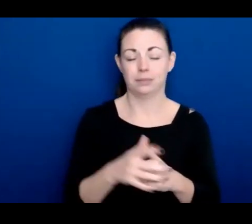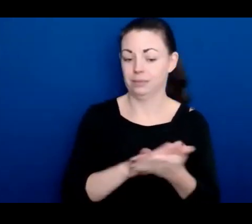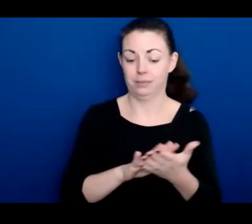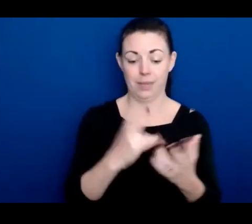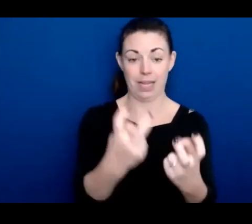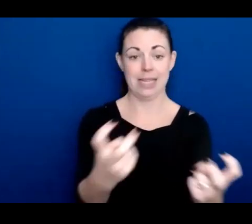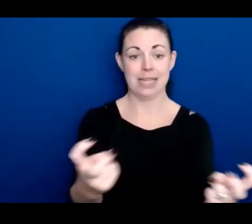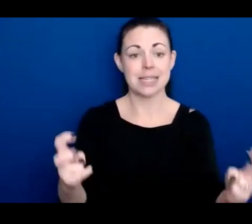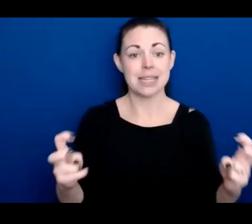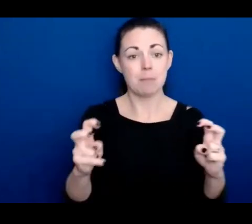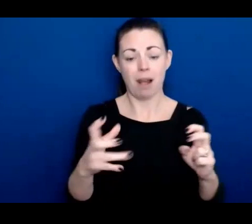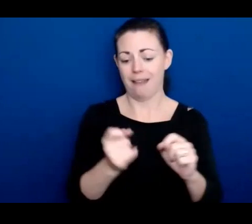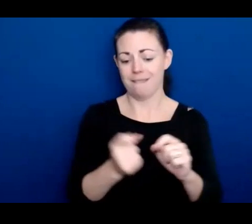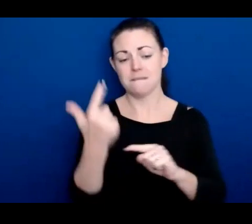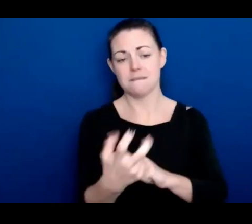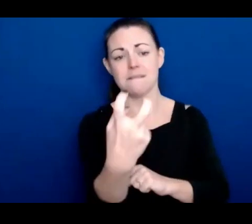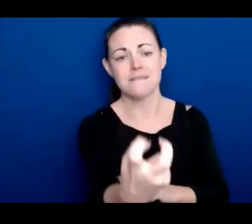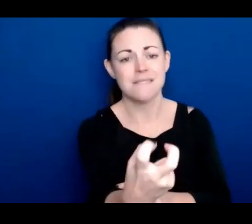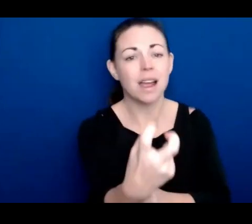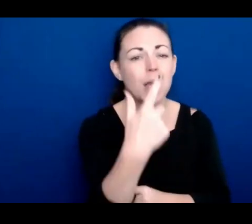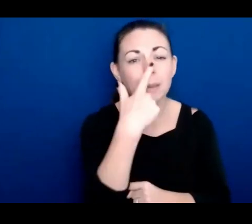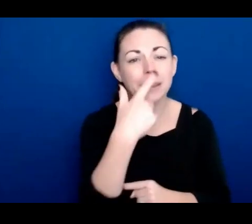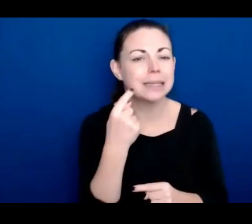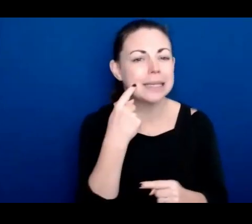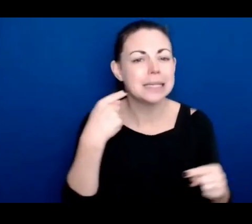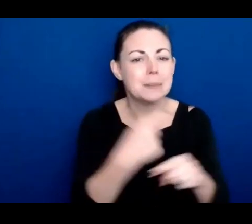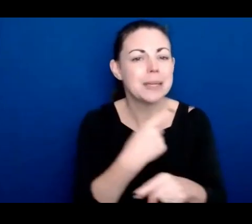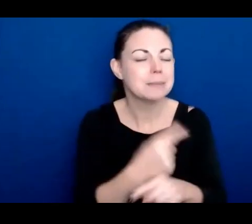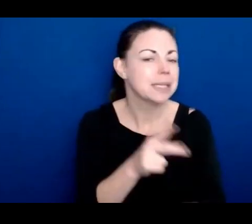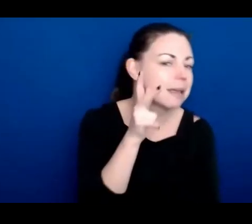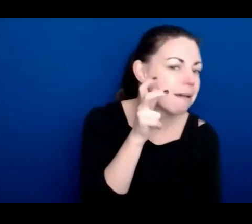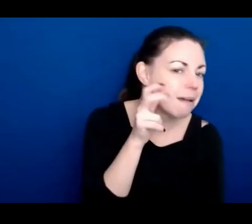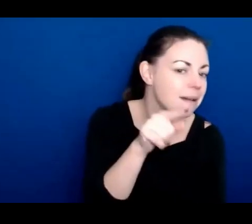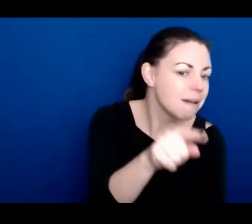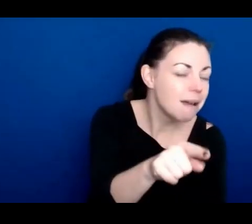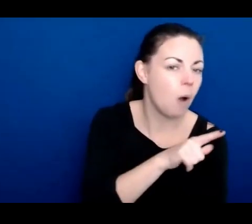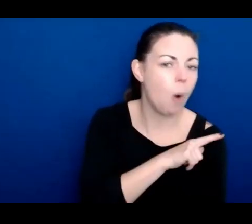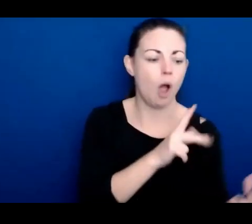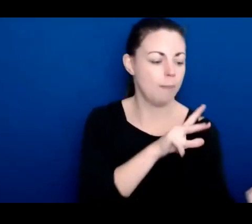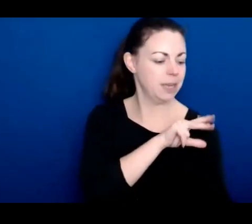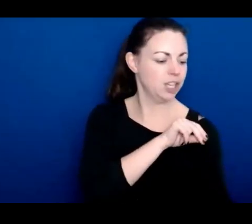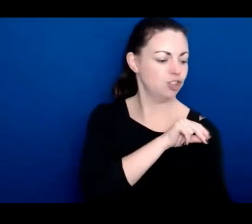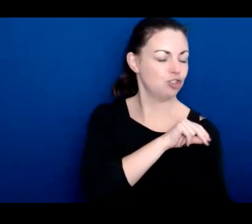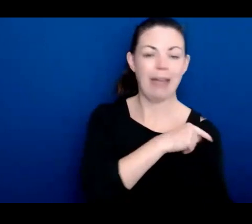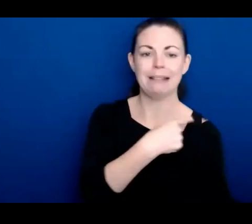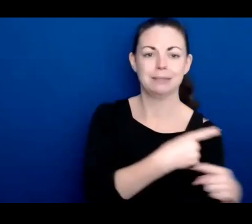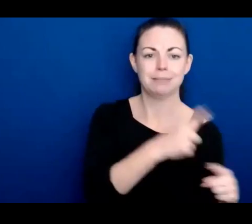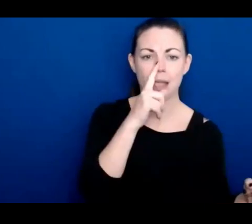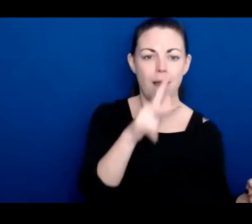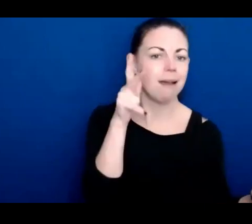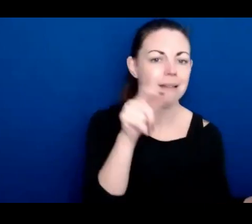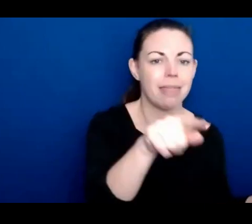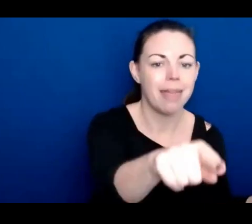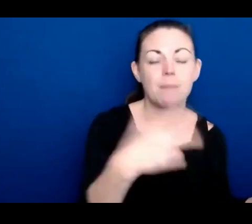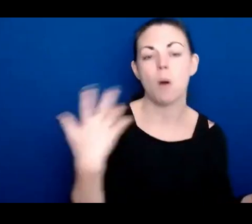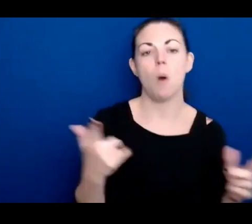the other end of the table, you're not hearing them very well because there's other people chatting, or there's aircon going on, or